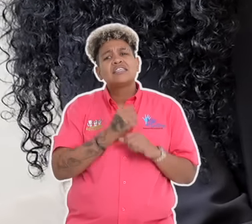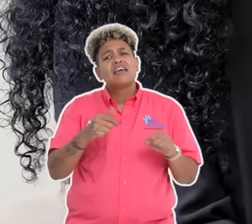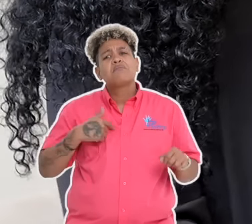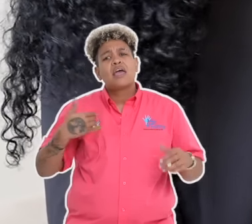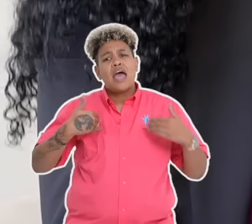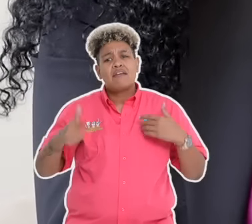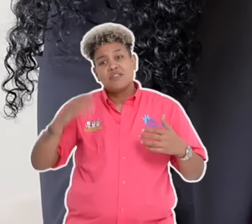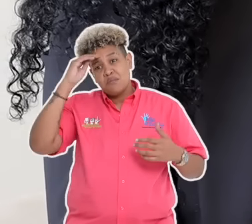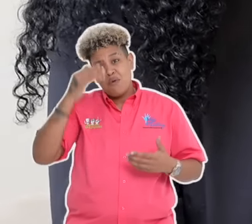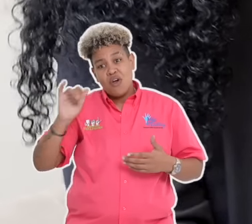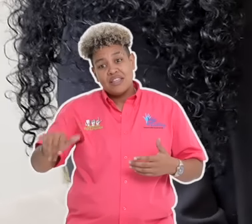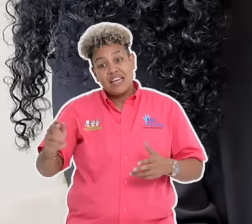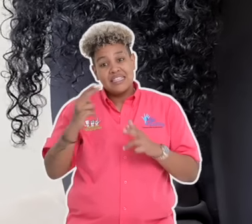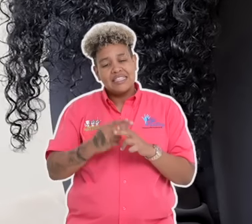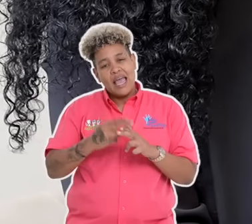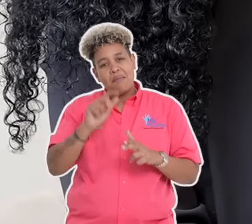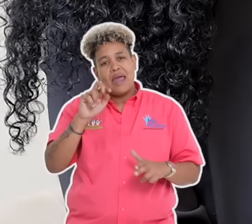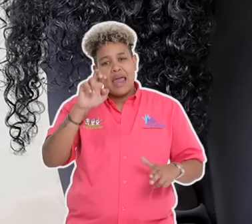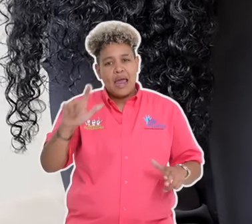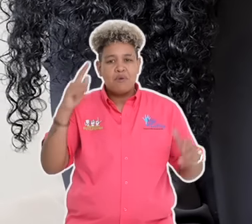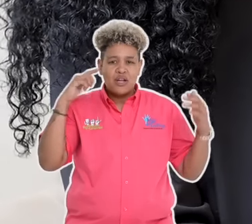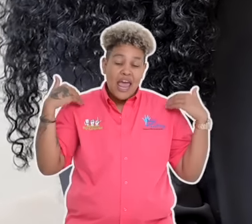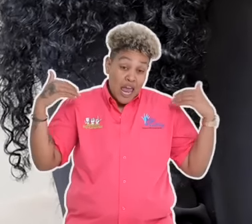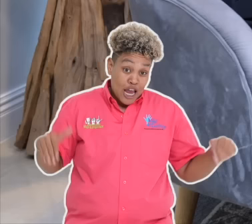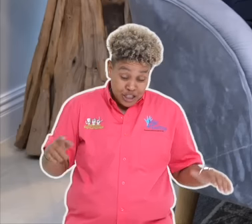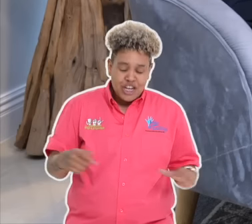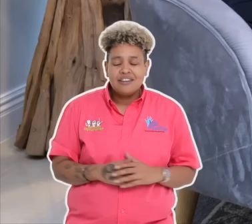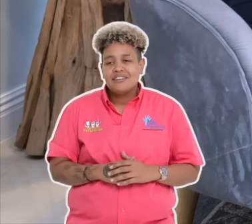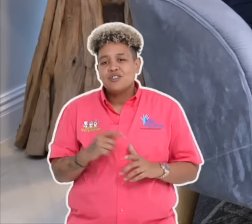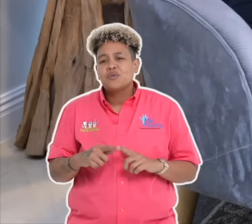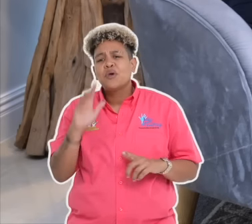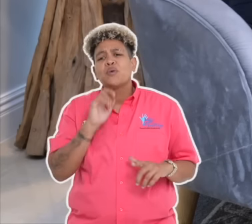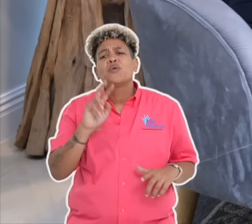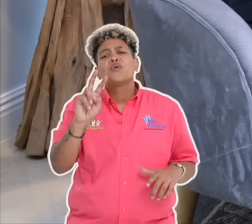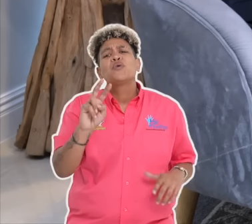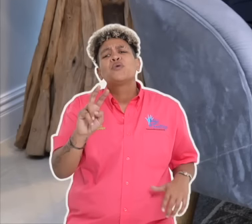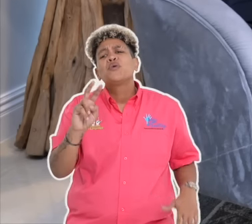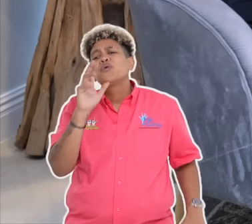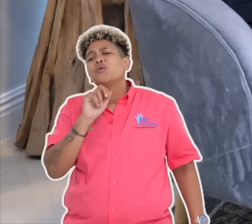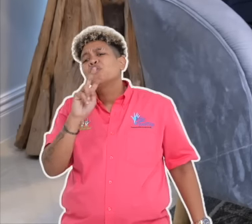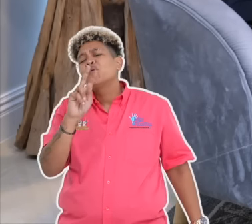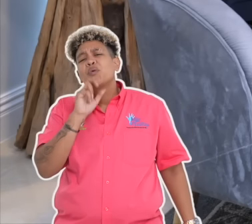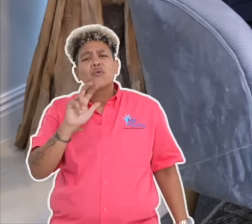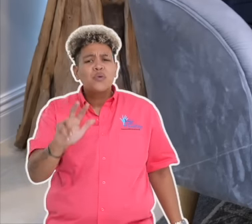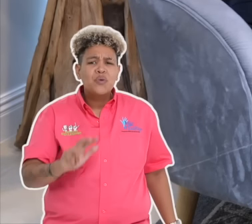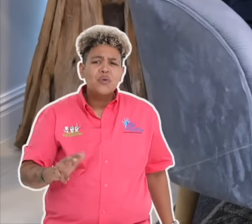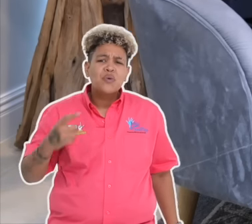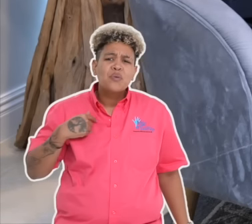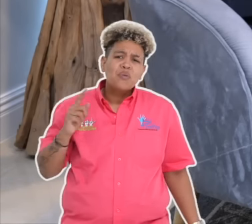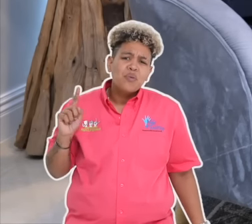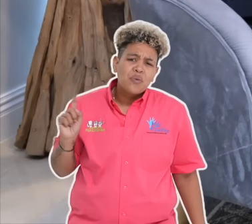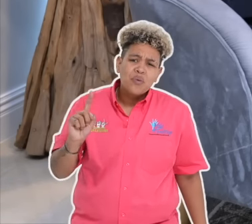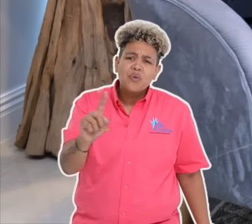me so that I can have this little boy. And that's why his name is Gabriel, the angel. So when he was two, three years old,